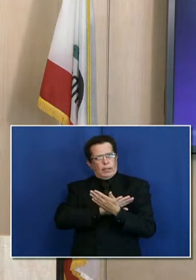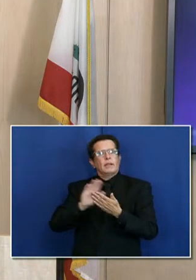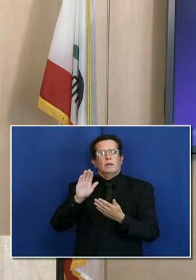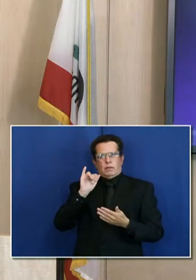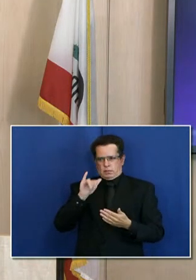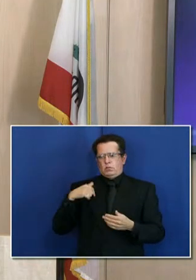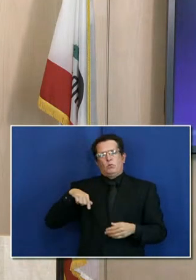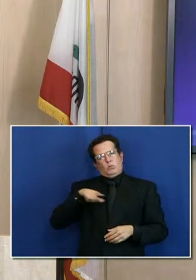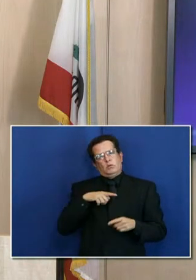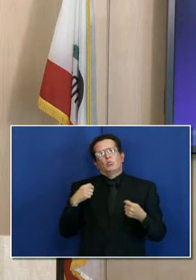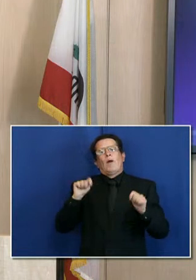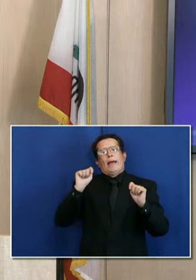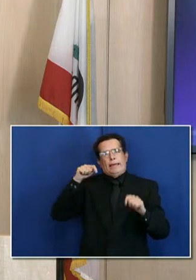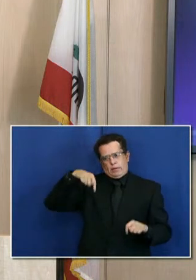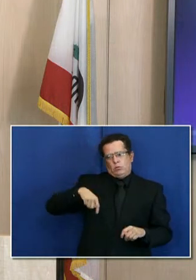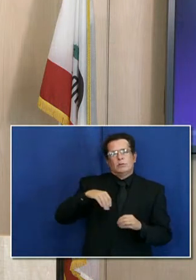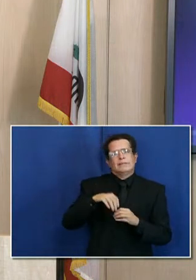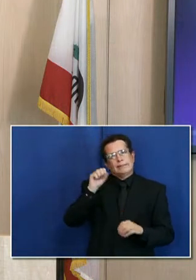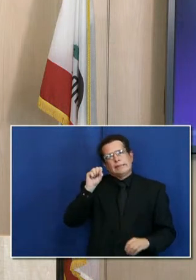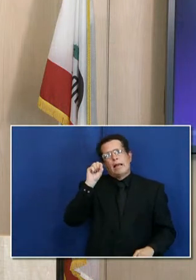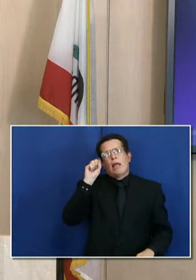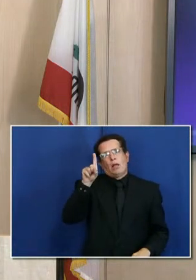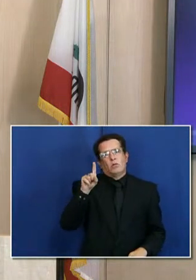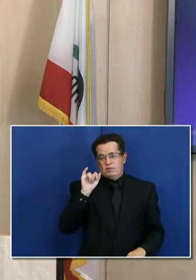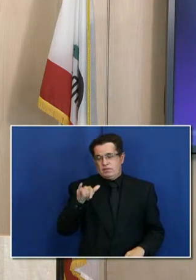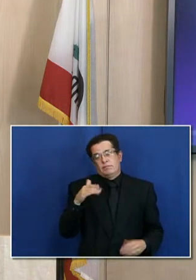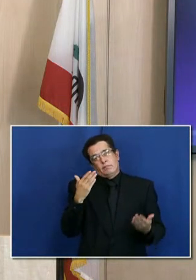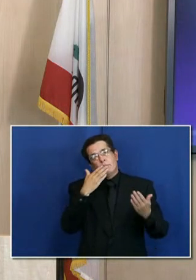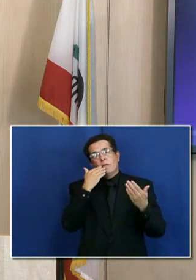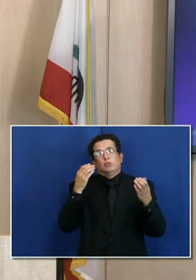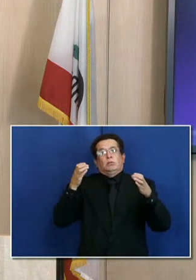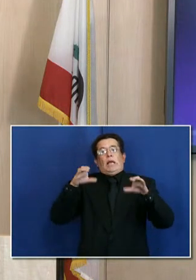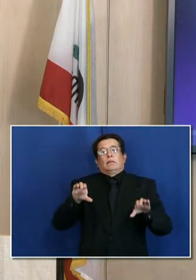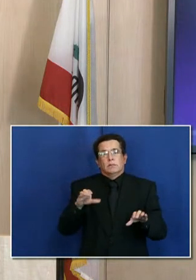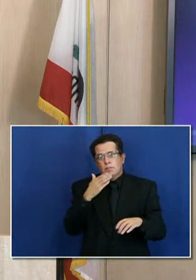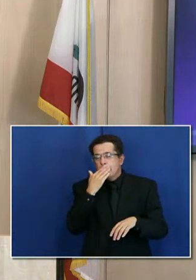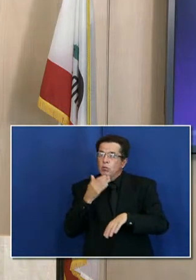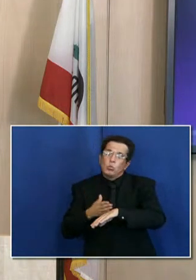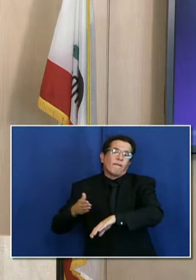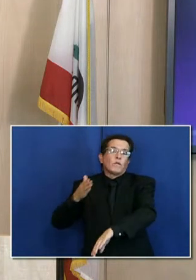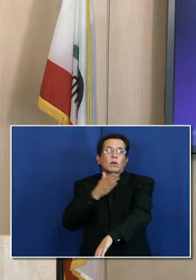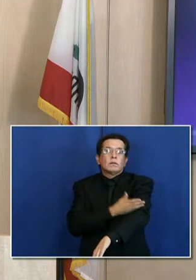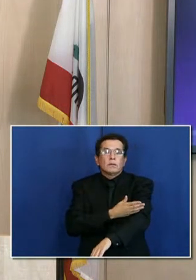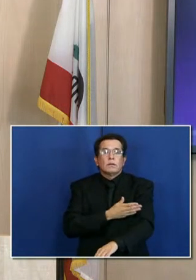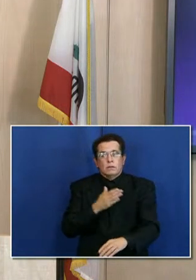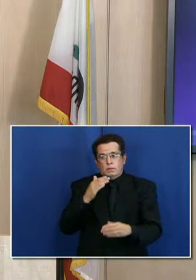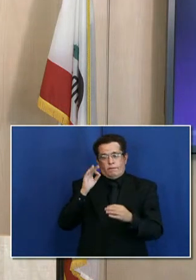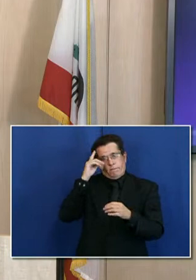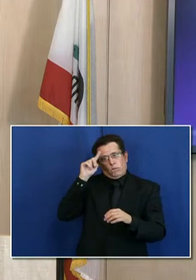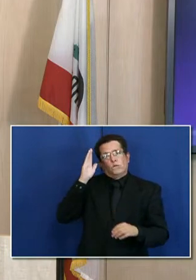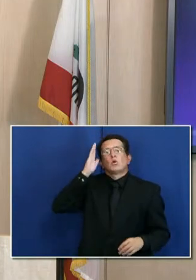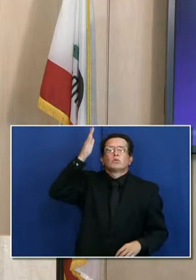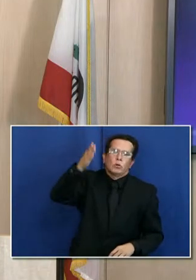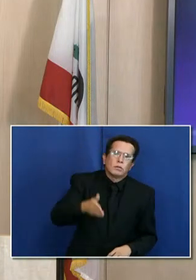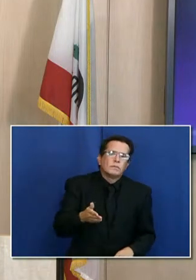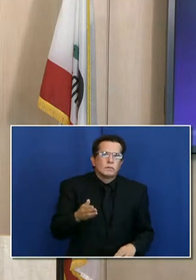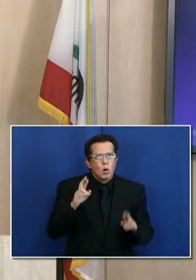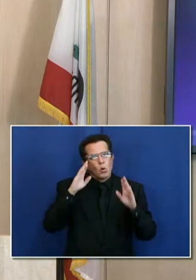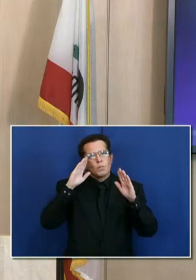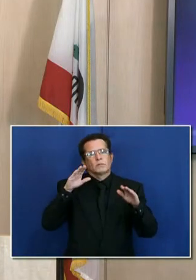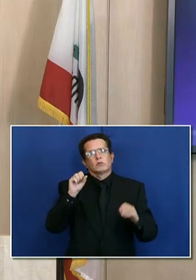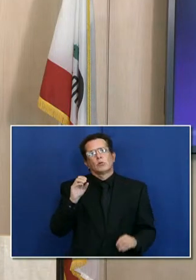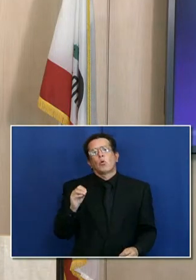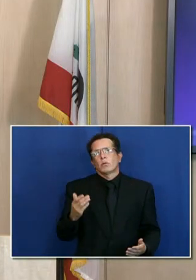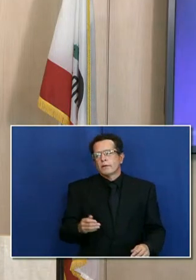here in San Diego County. And if we do that, that gives us the best chance at a smooth and steady recovery moving forward. With that, let's jump